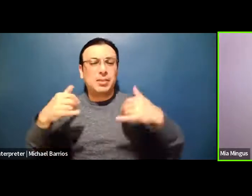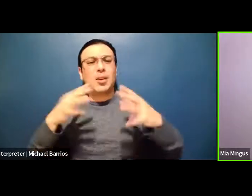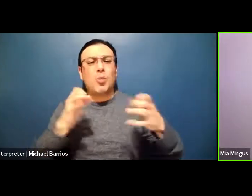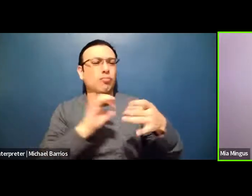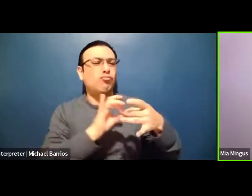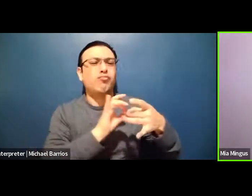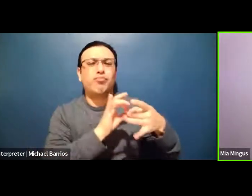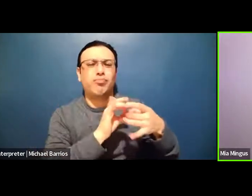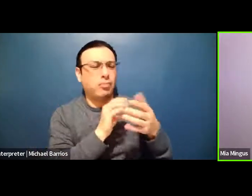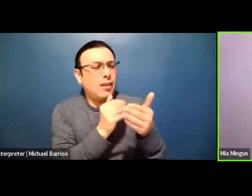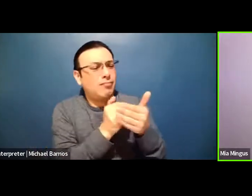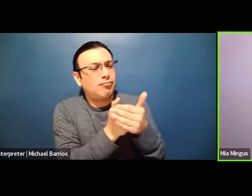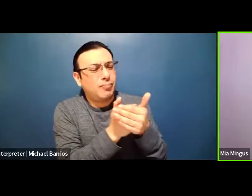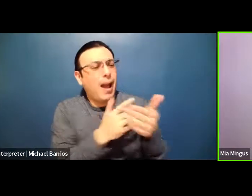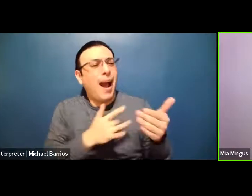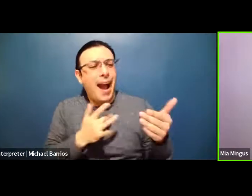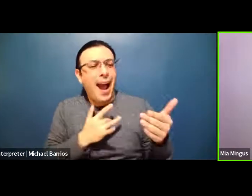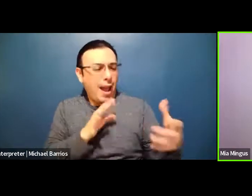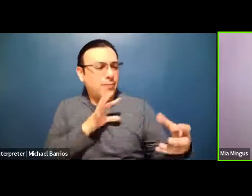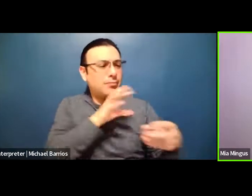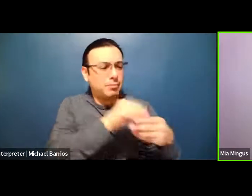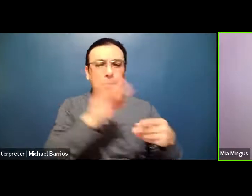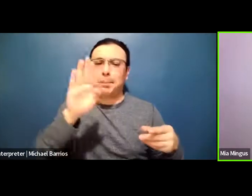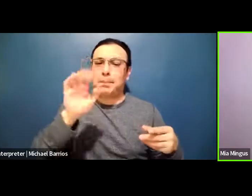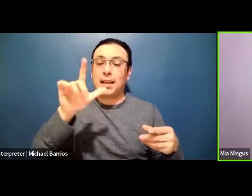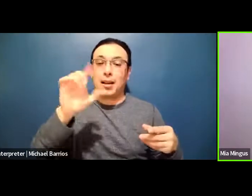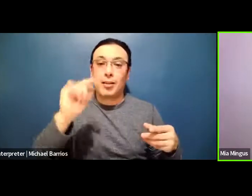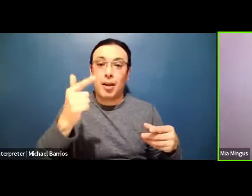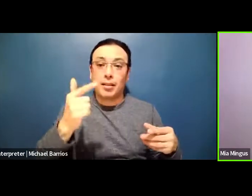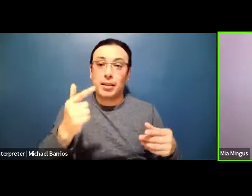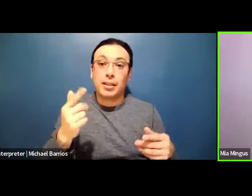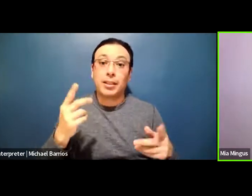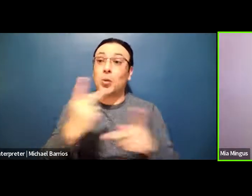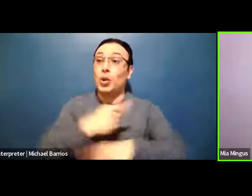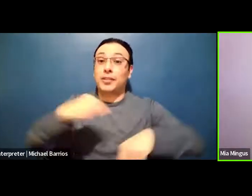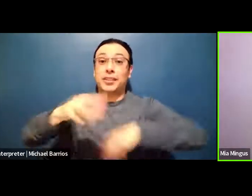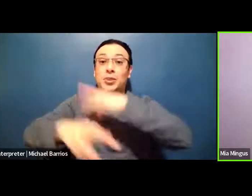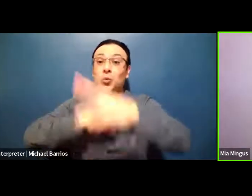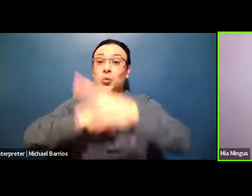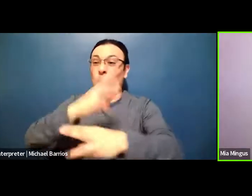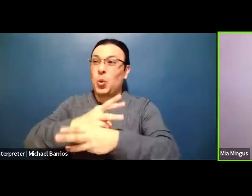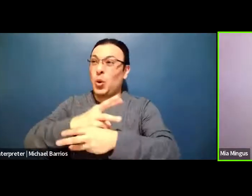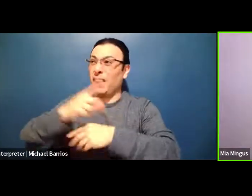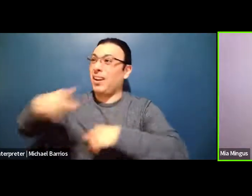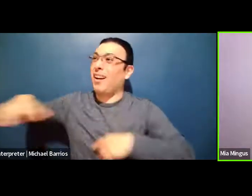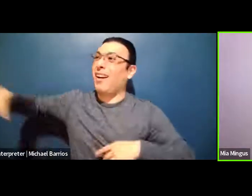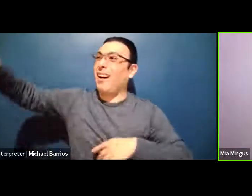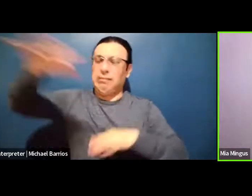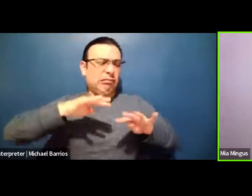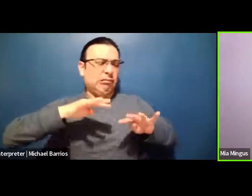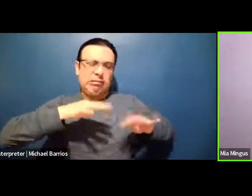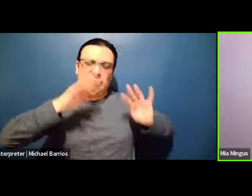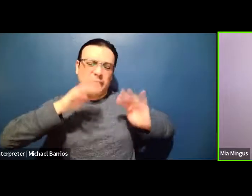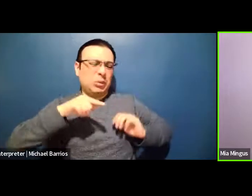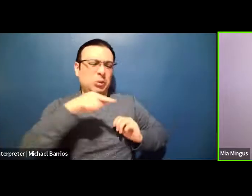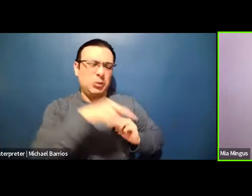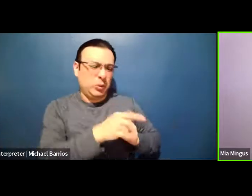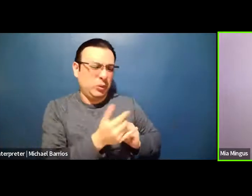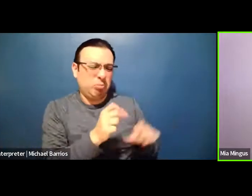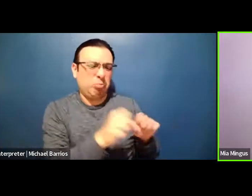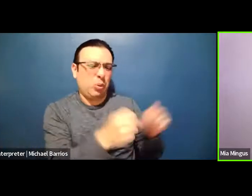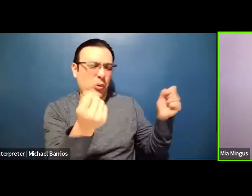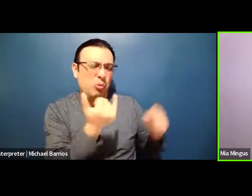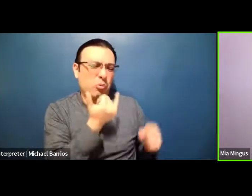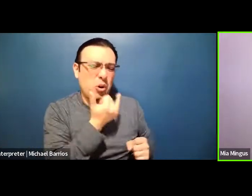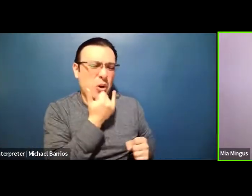in a world that tells us over and over again that we are wrong, undesirable, and a burden. For many of us who grew up